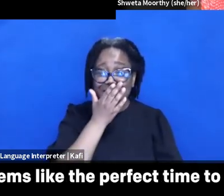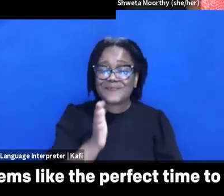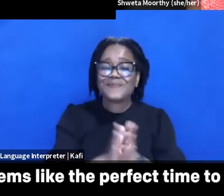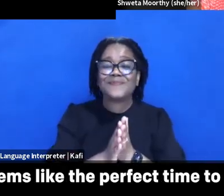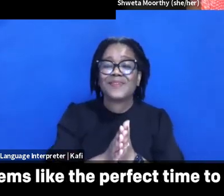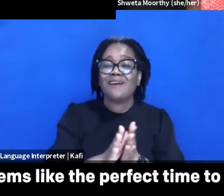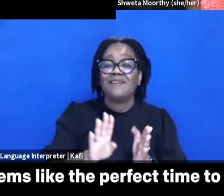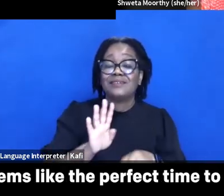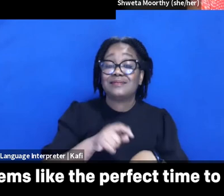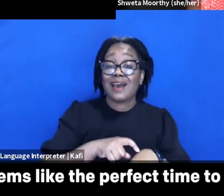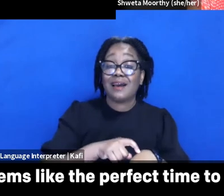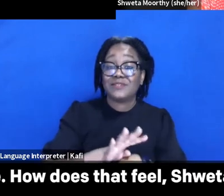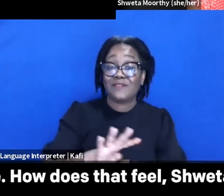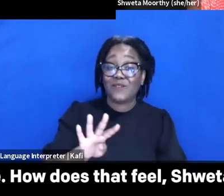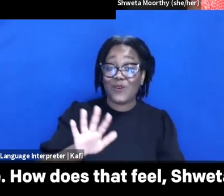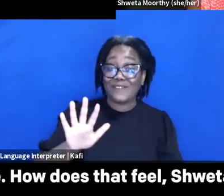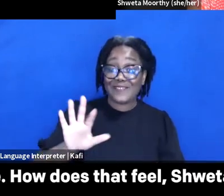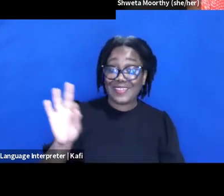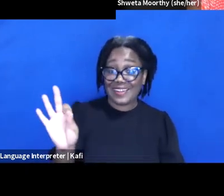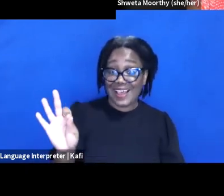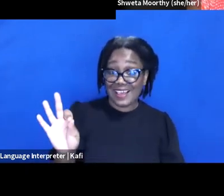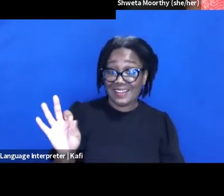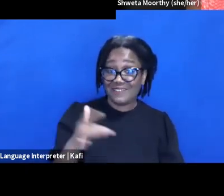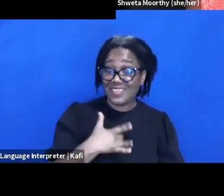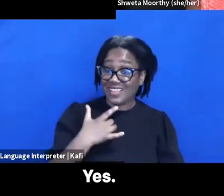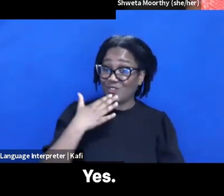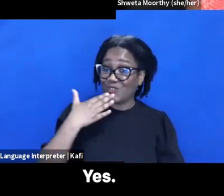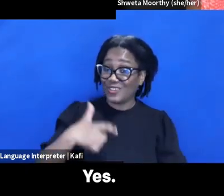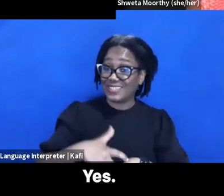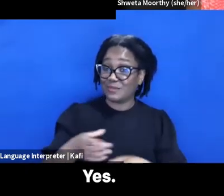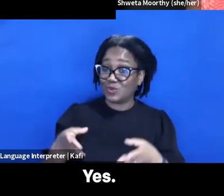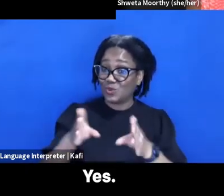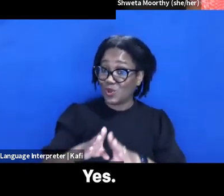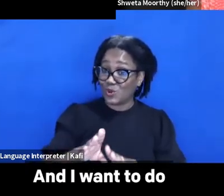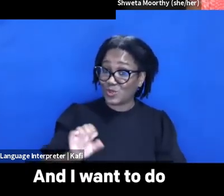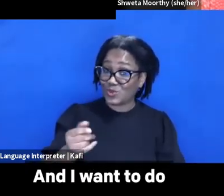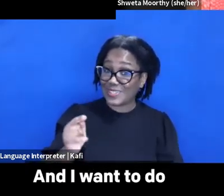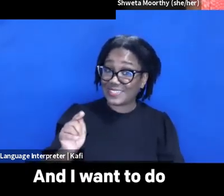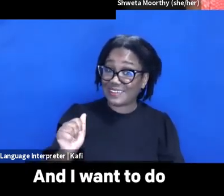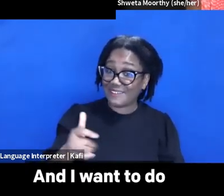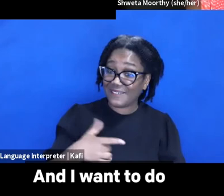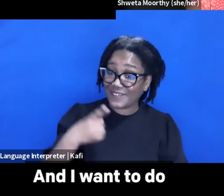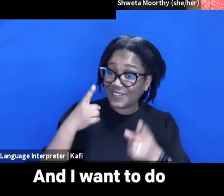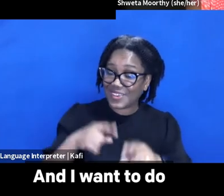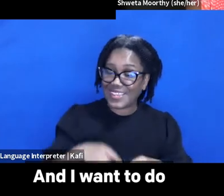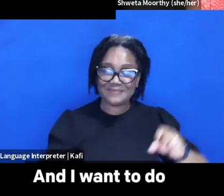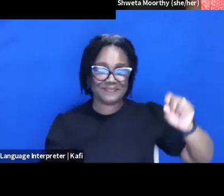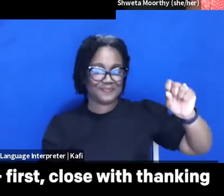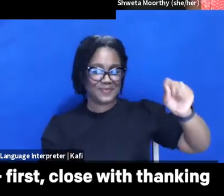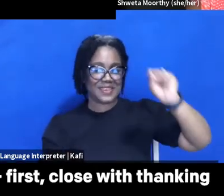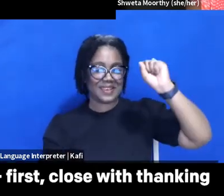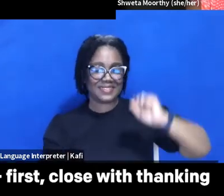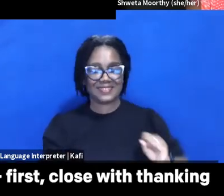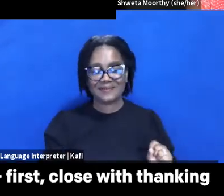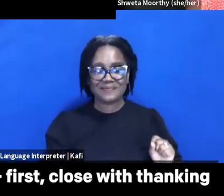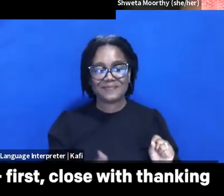kind of seems like the perfect time to close. How does that feel, Shweta? Yes, and I wanted to